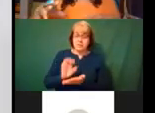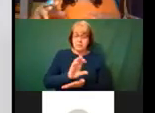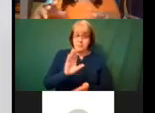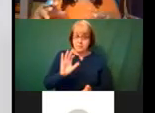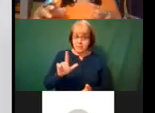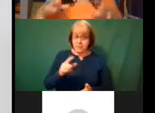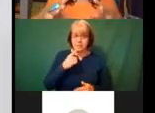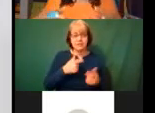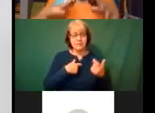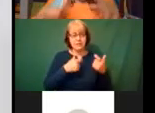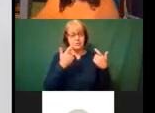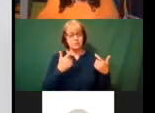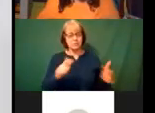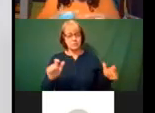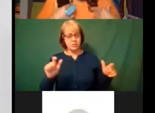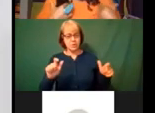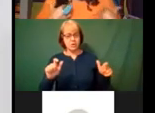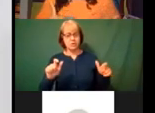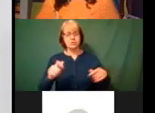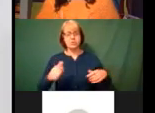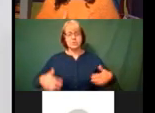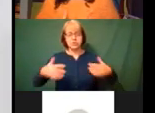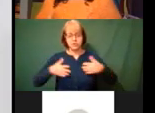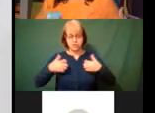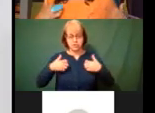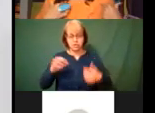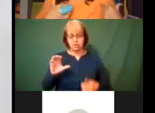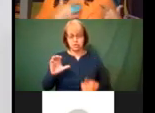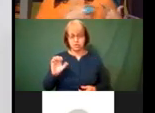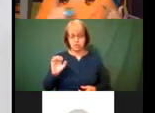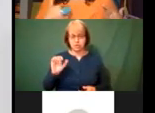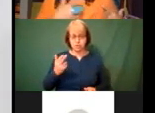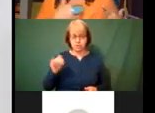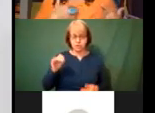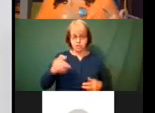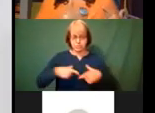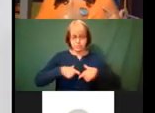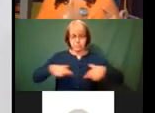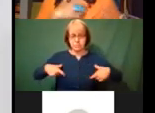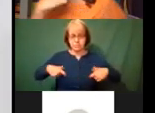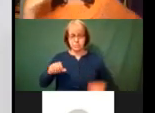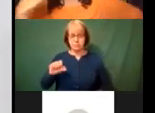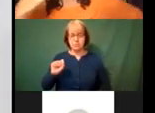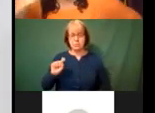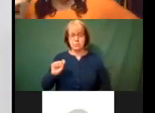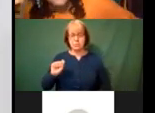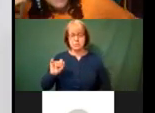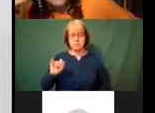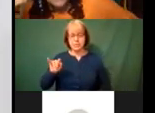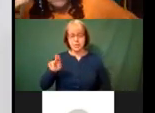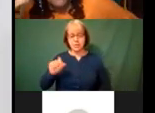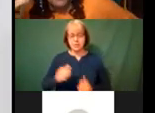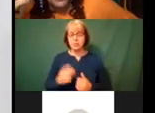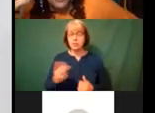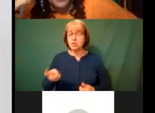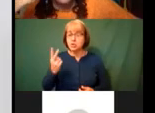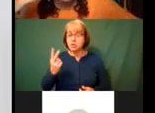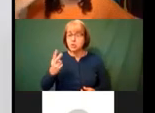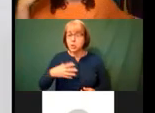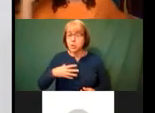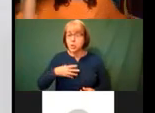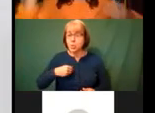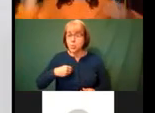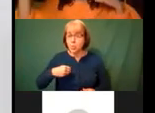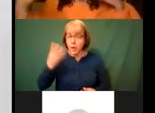a dead chimpanzee with a sign that says stimulus bill pinned to his chest with two white cops standing over him with smoking